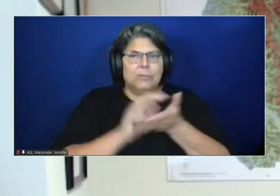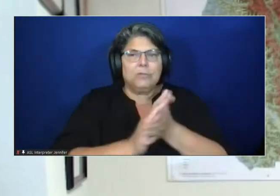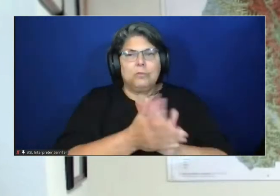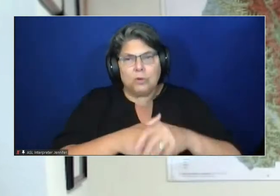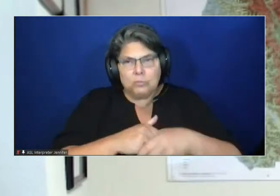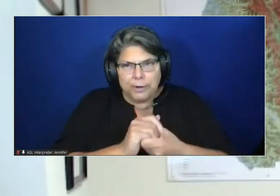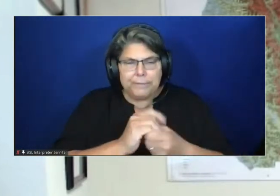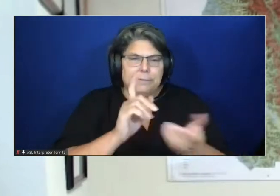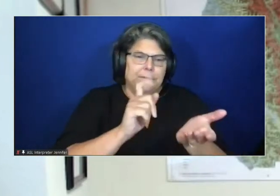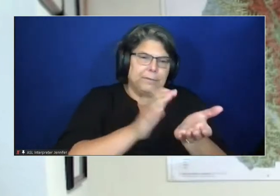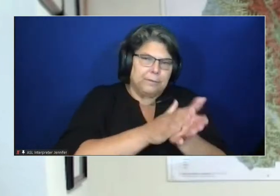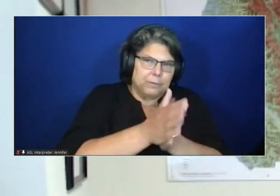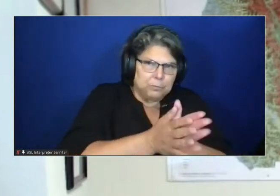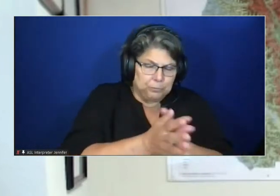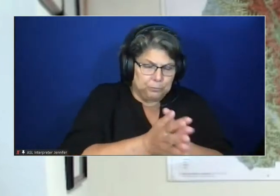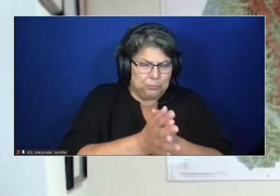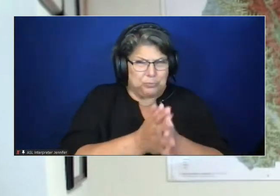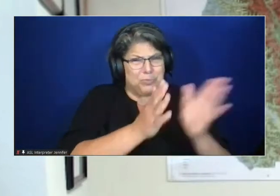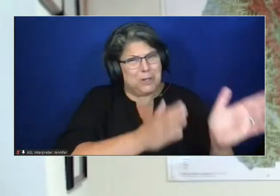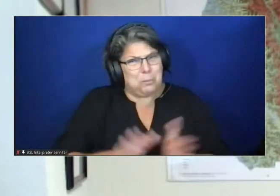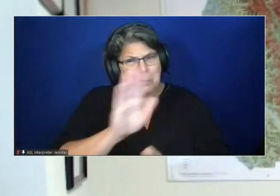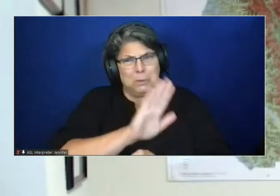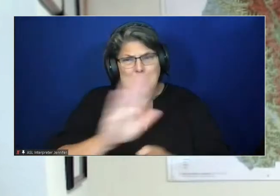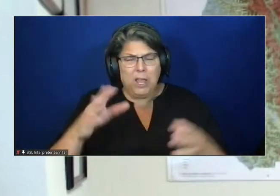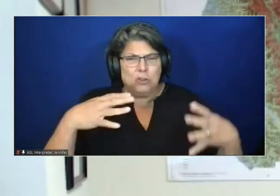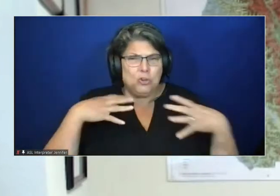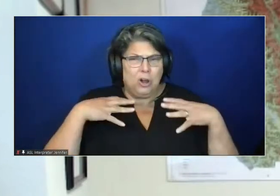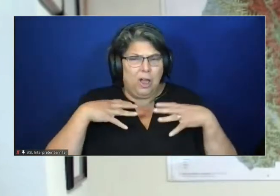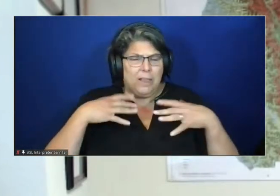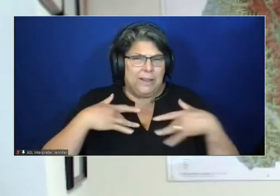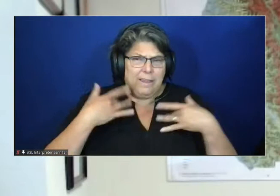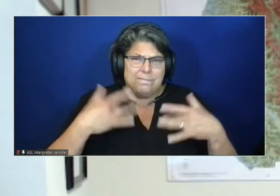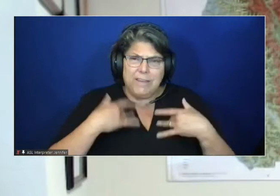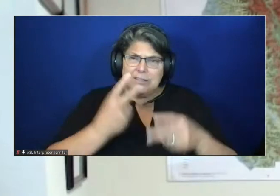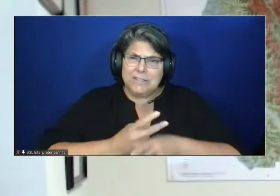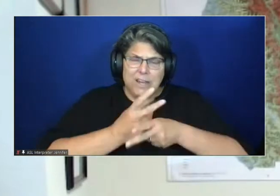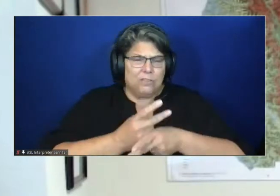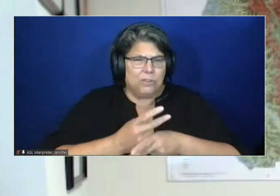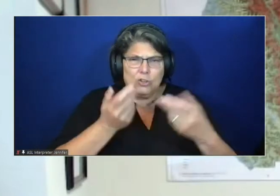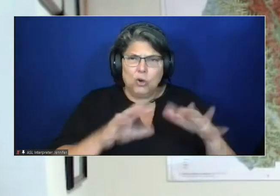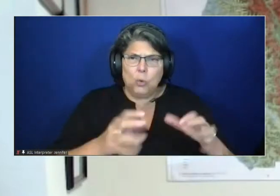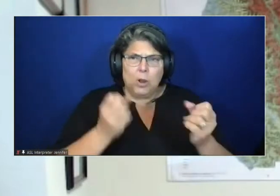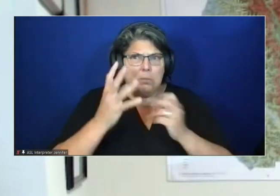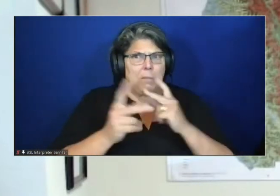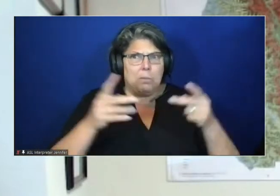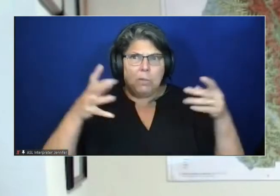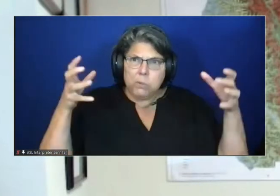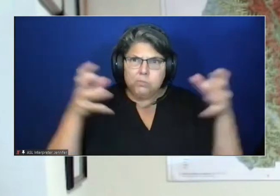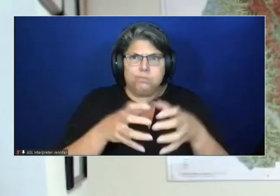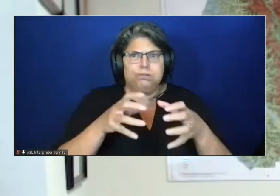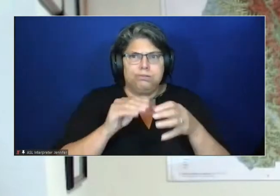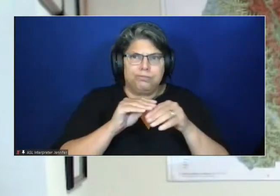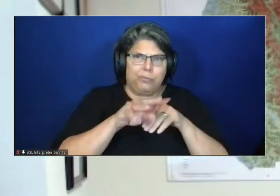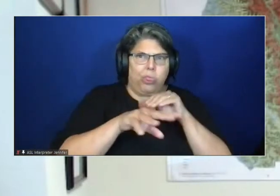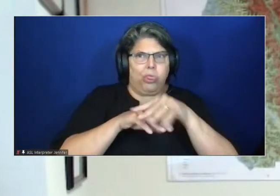plan your holiday events very carefully so they're not transmitting events.